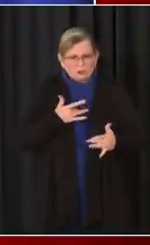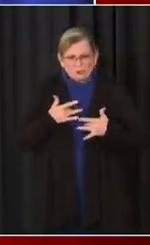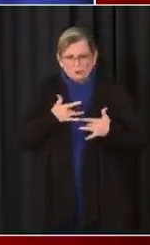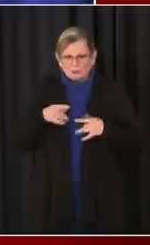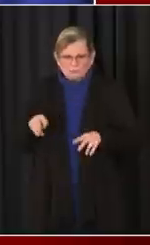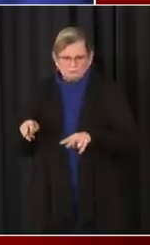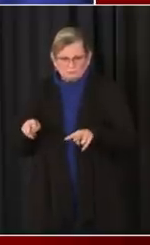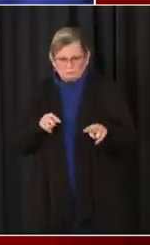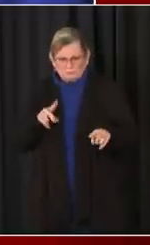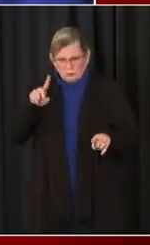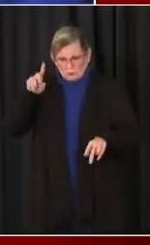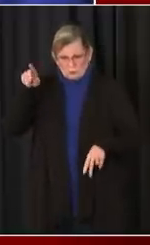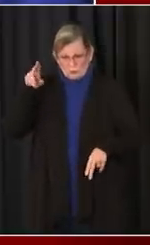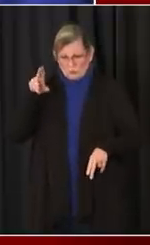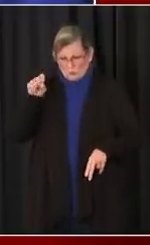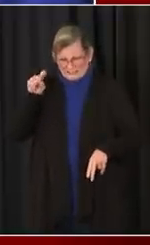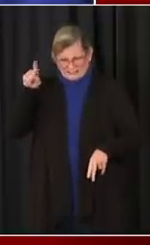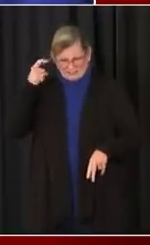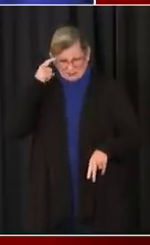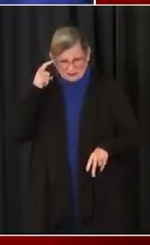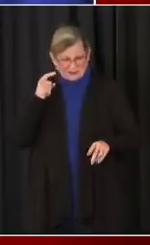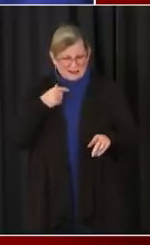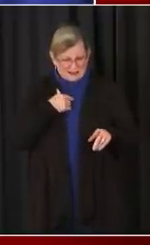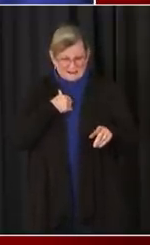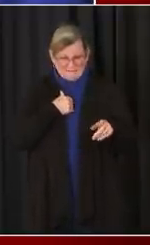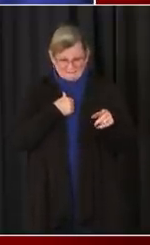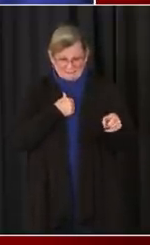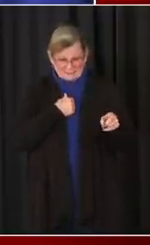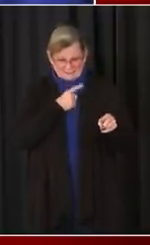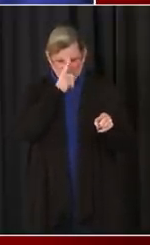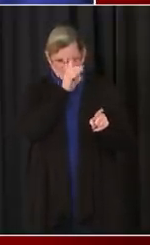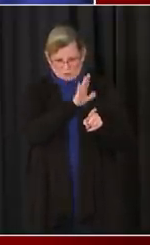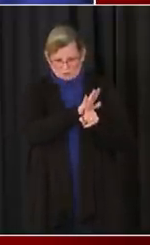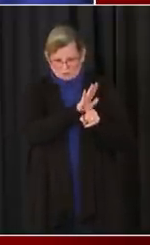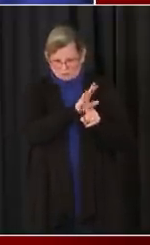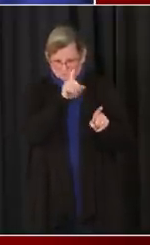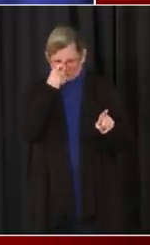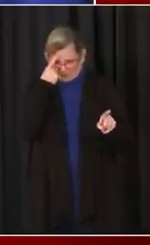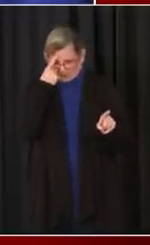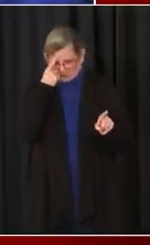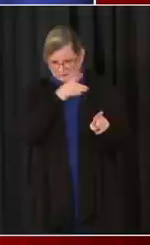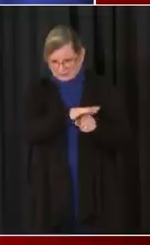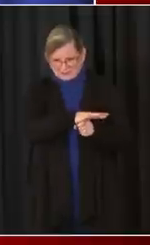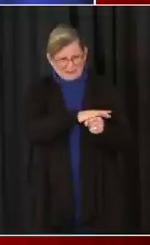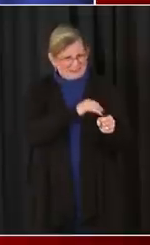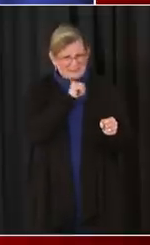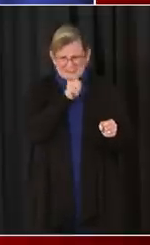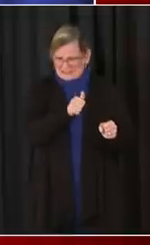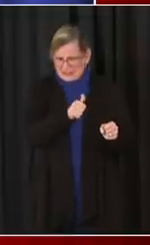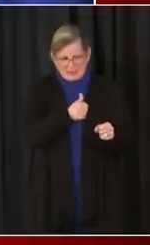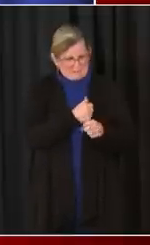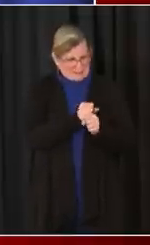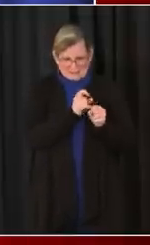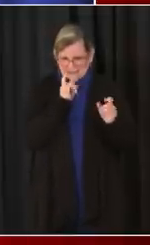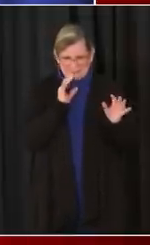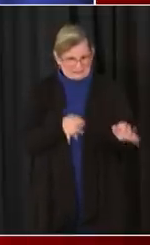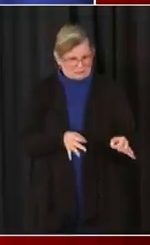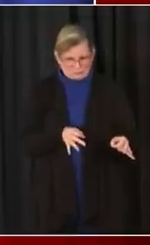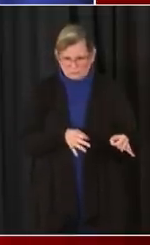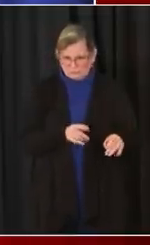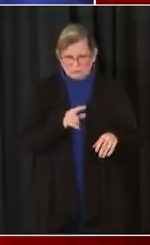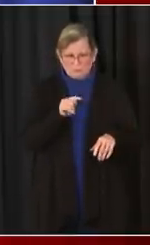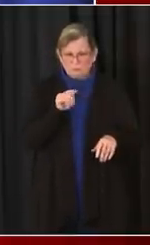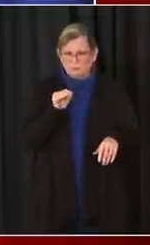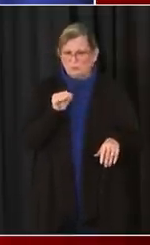Capitol Police and the leadership at the Capitol, they did not make the decision to call